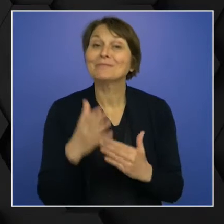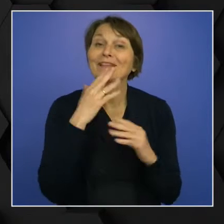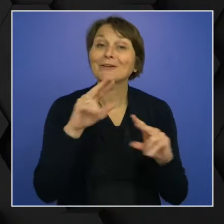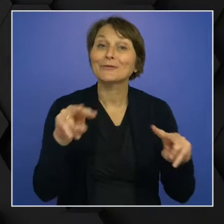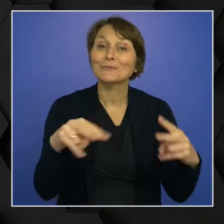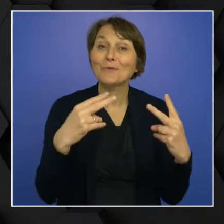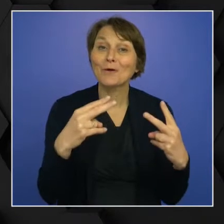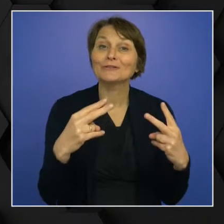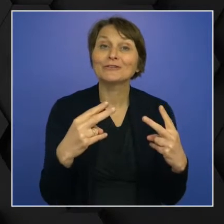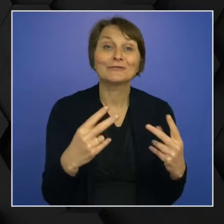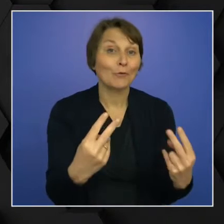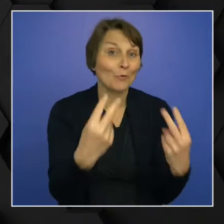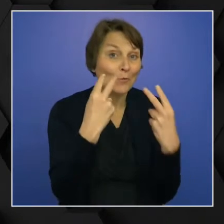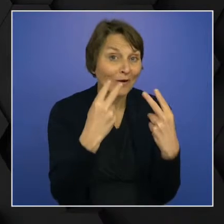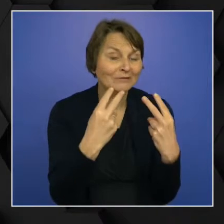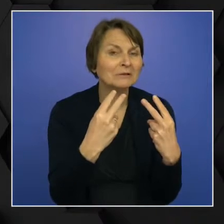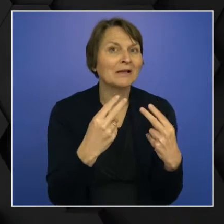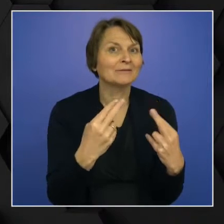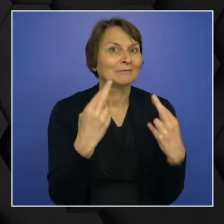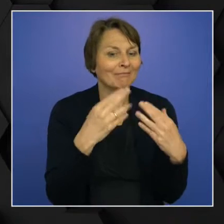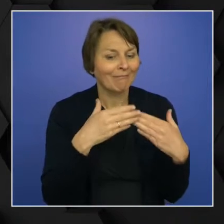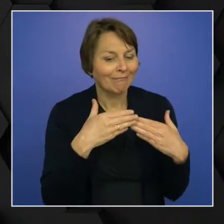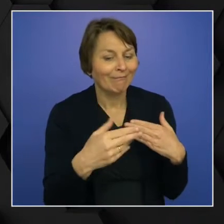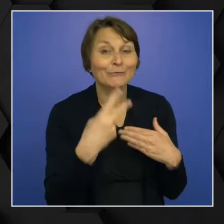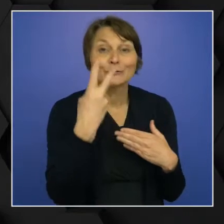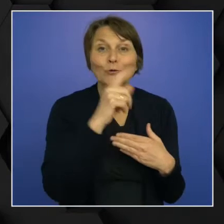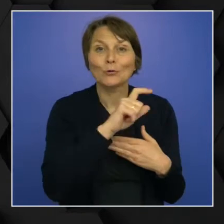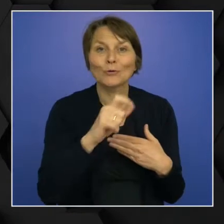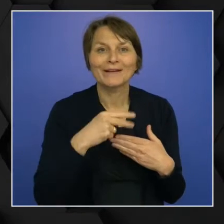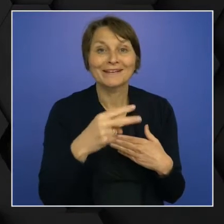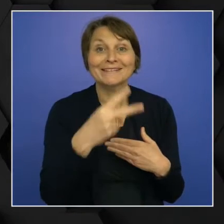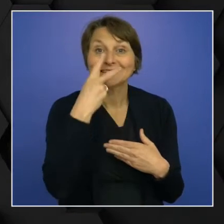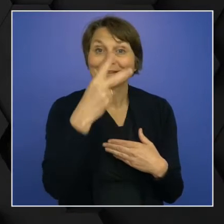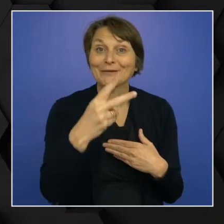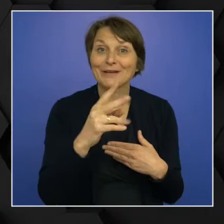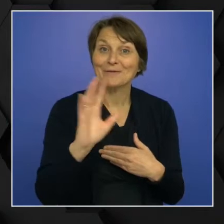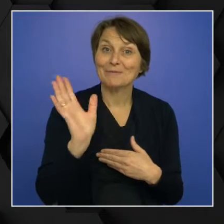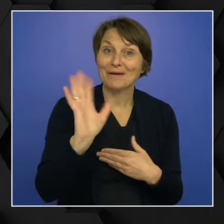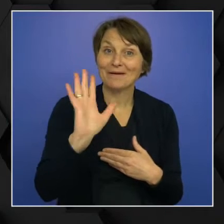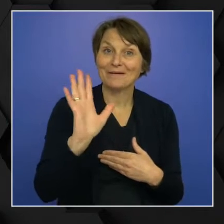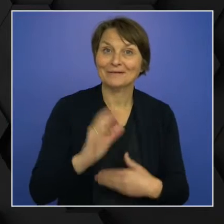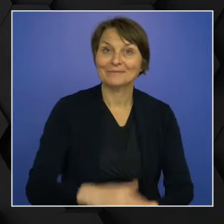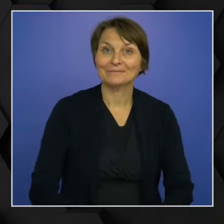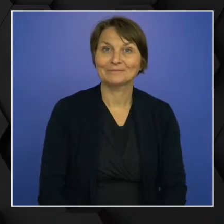us, and we can't wait to see you back here in 2 weeks. See you then. Bye. Thanks, everyone.